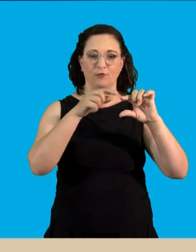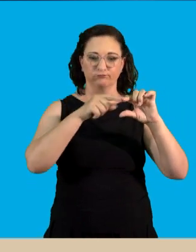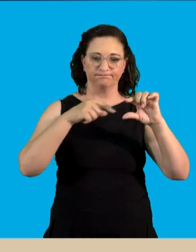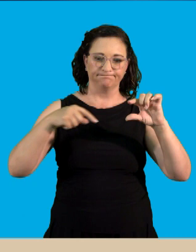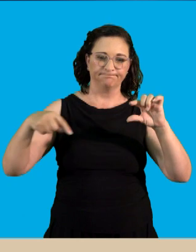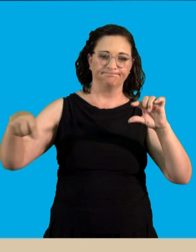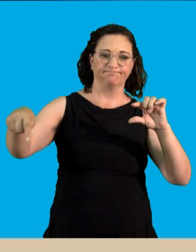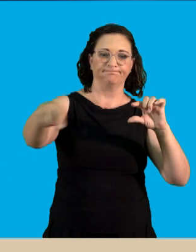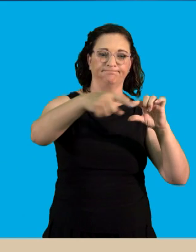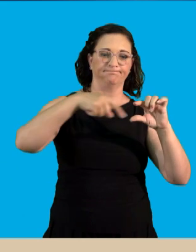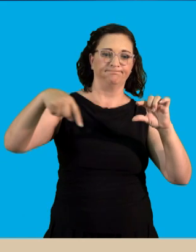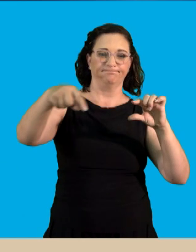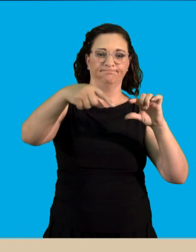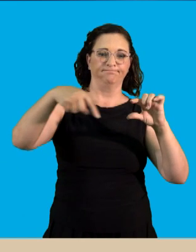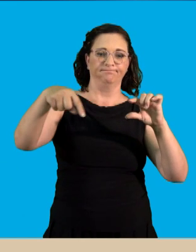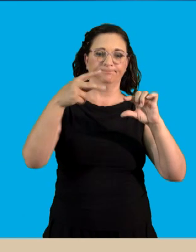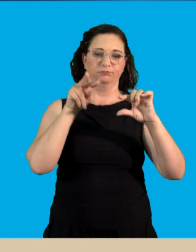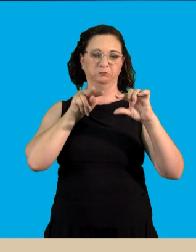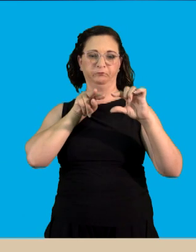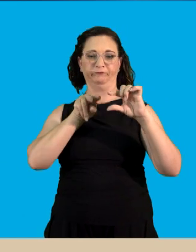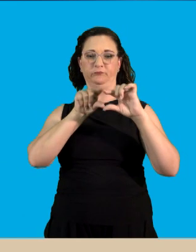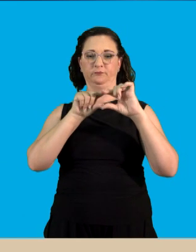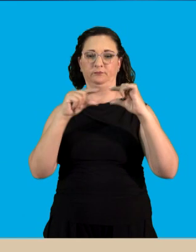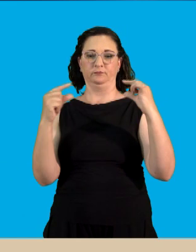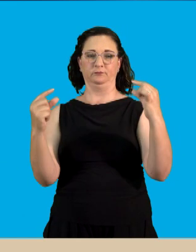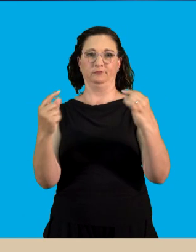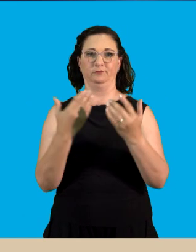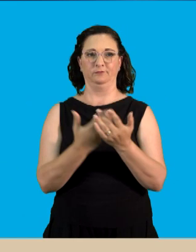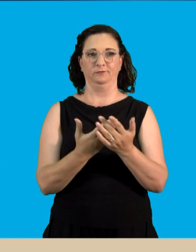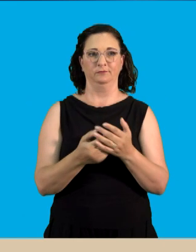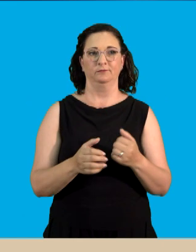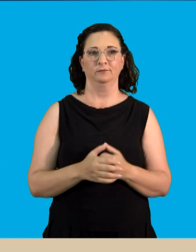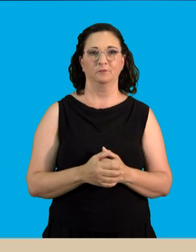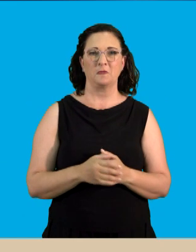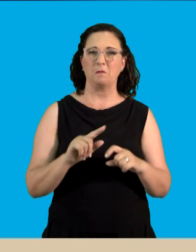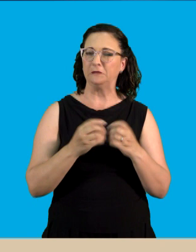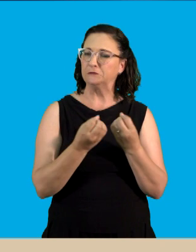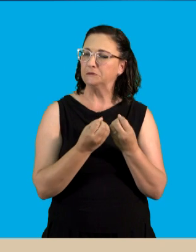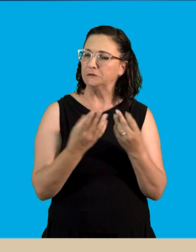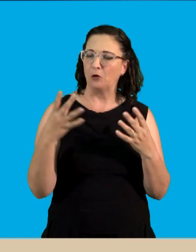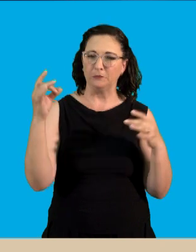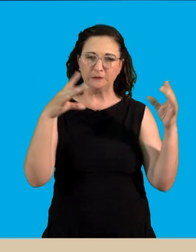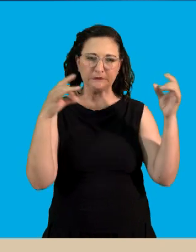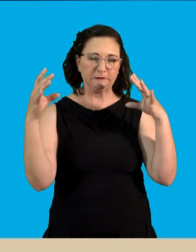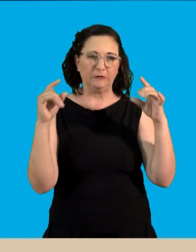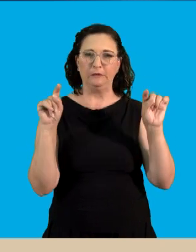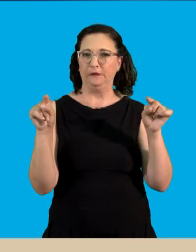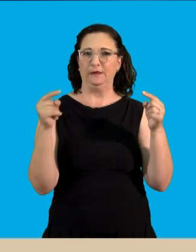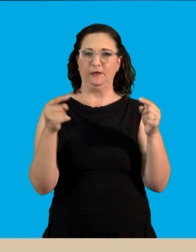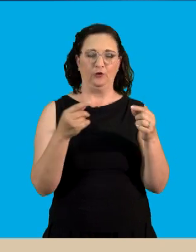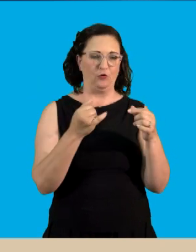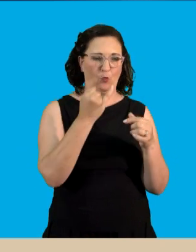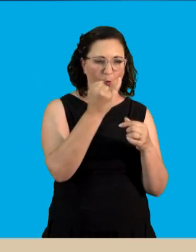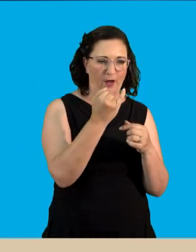the galaxy. Now, there are so many stars densely packed together that you cannot make out